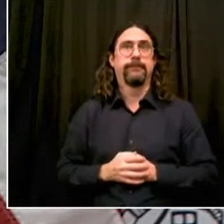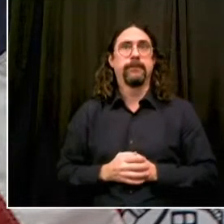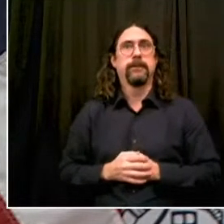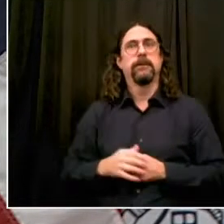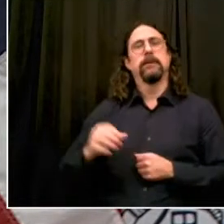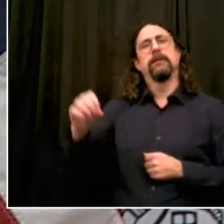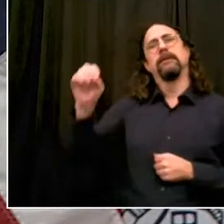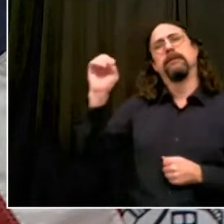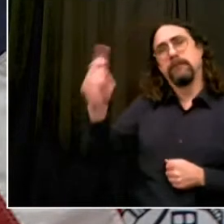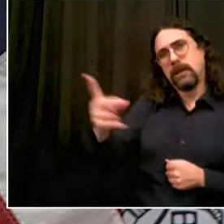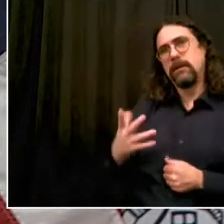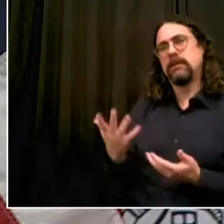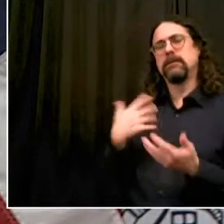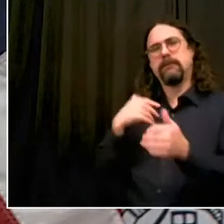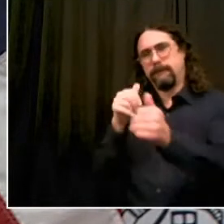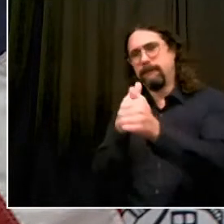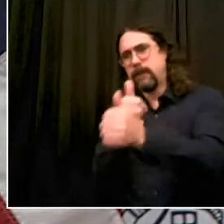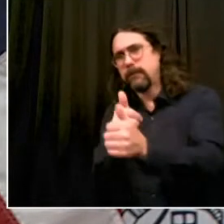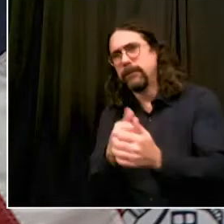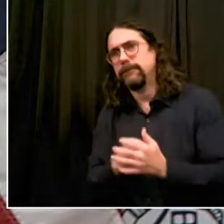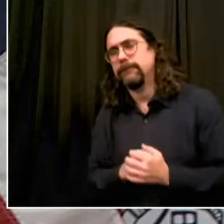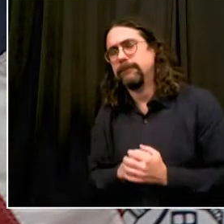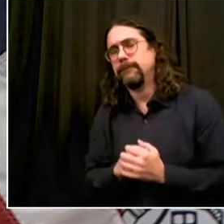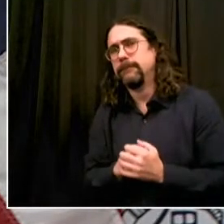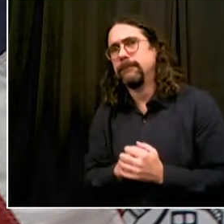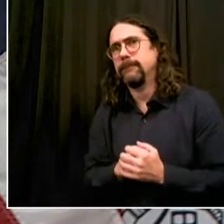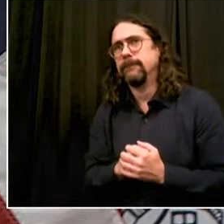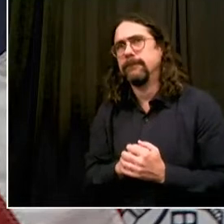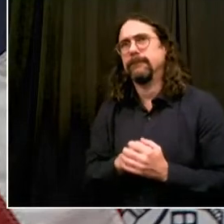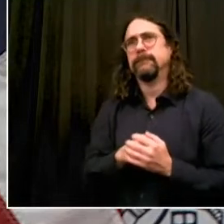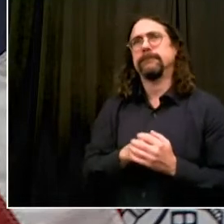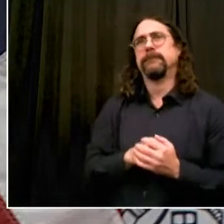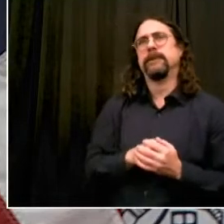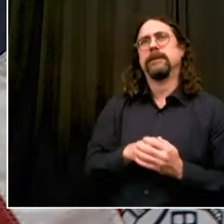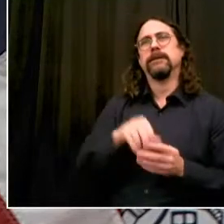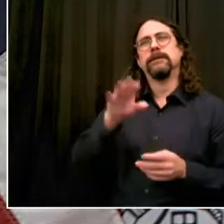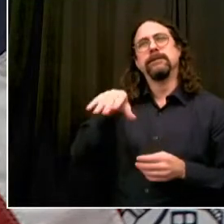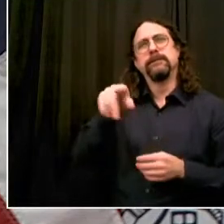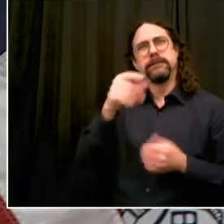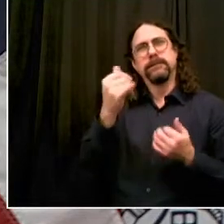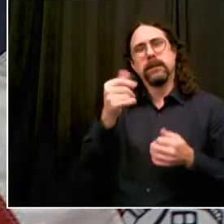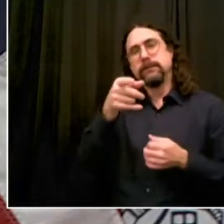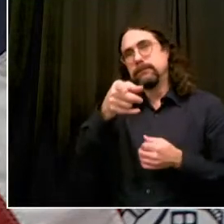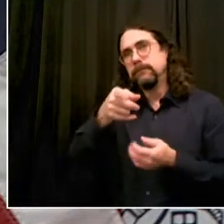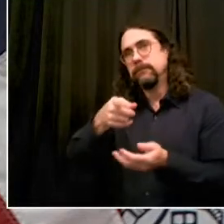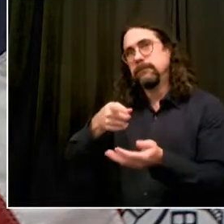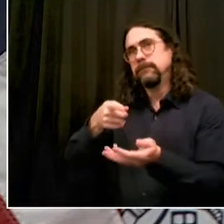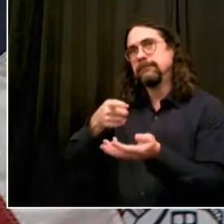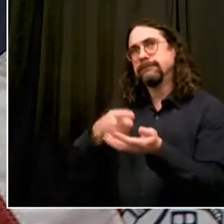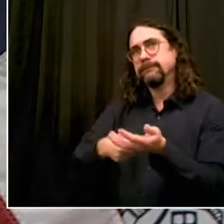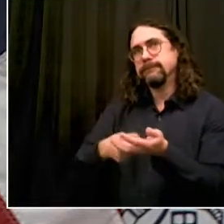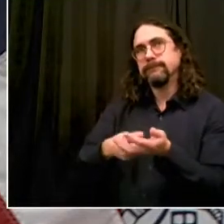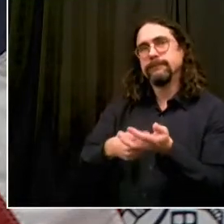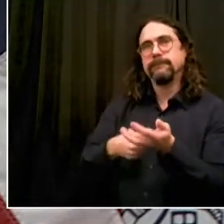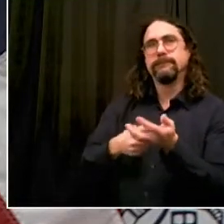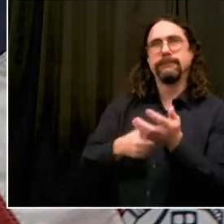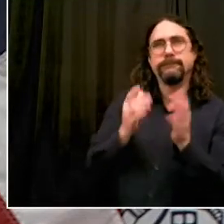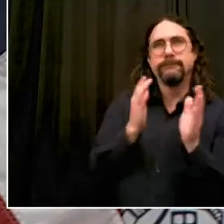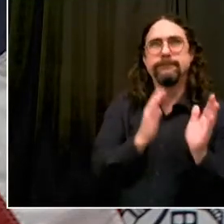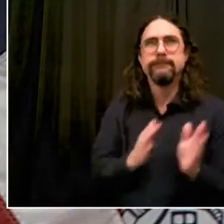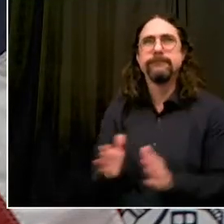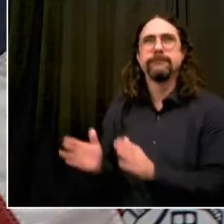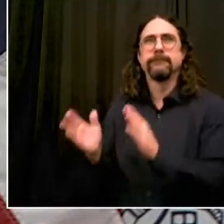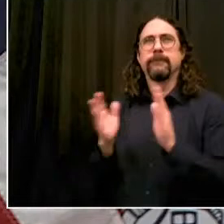approach, do you at all regret shutting down schools on November 19th? Sean, let me just say, I know